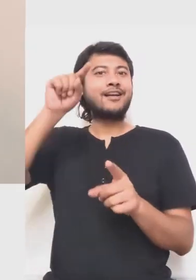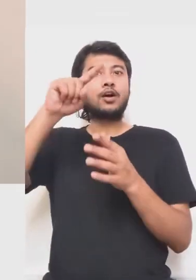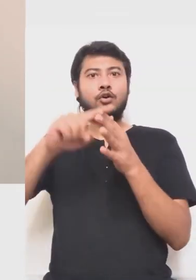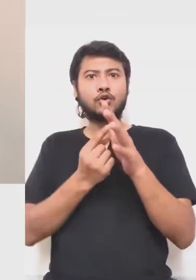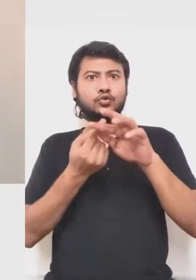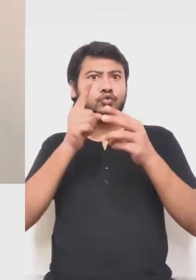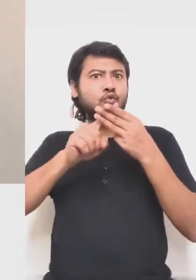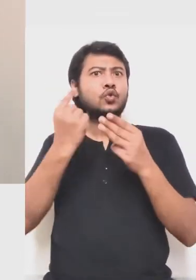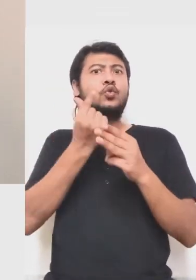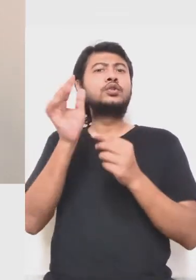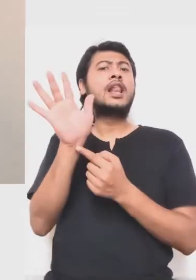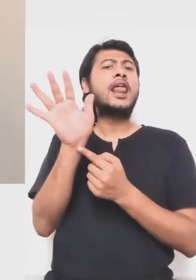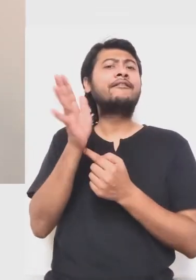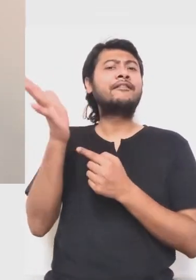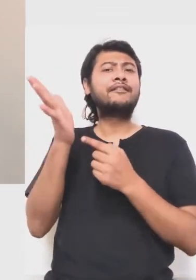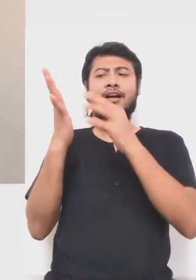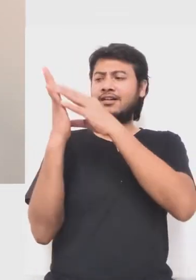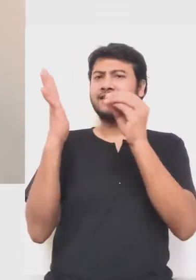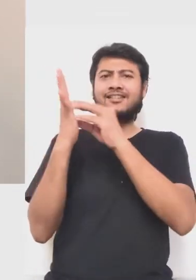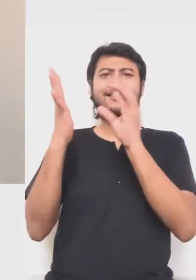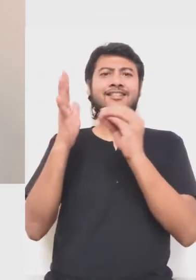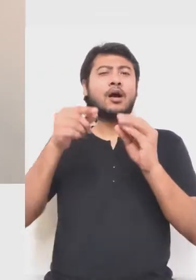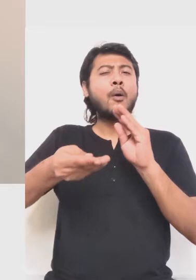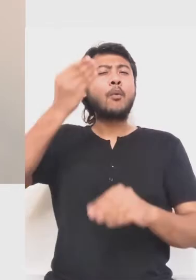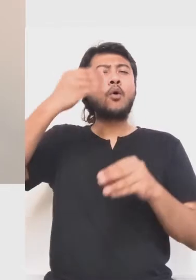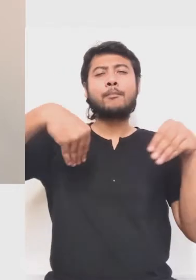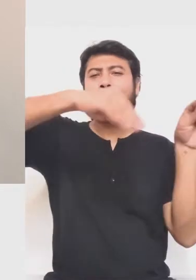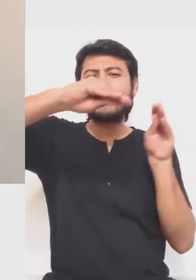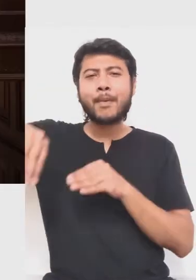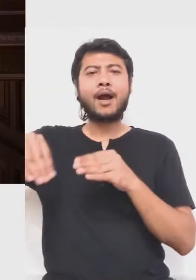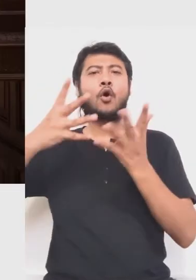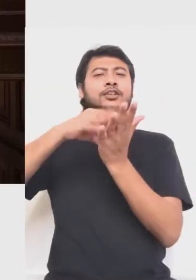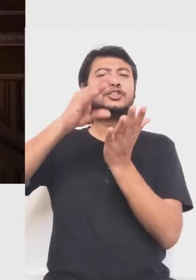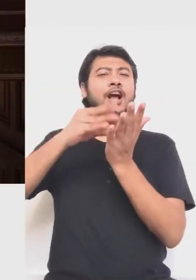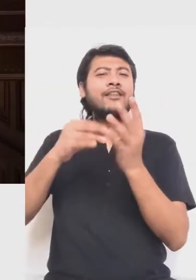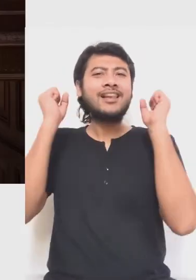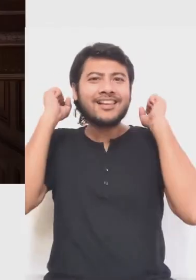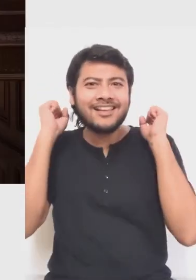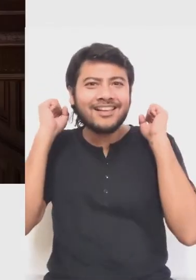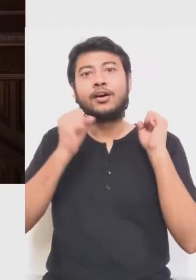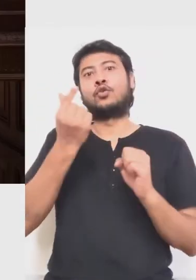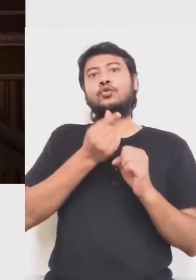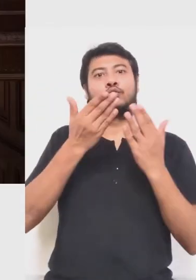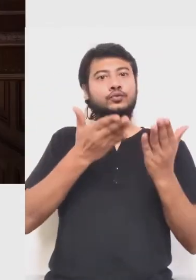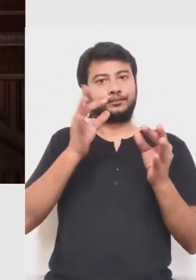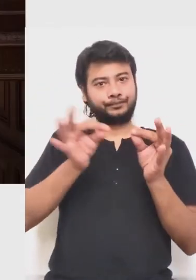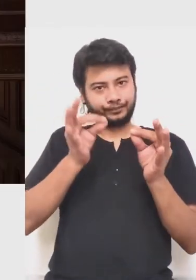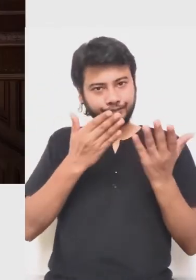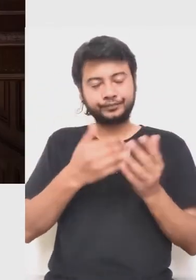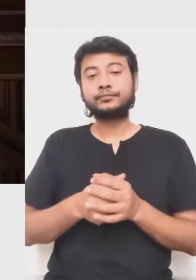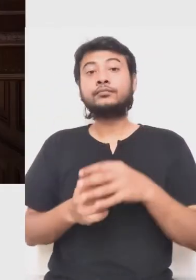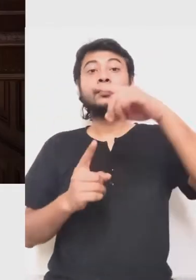material made of natural fiber, mostly woven into sacking and matting. Tang's material was not jute, but